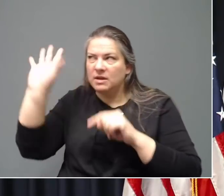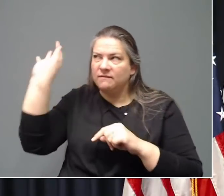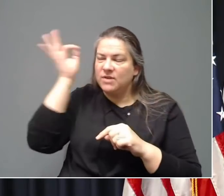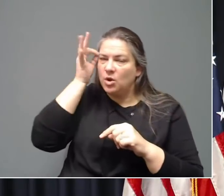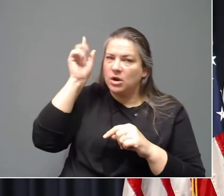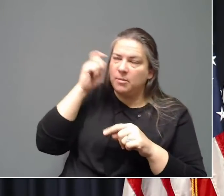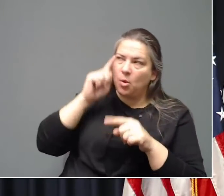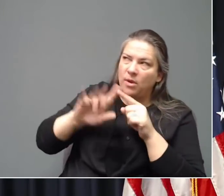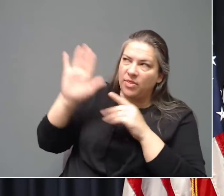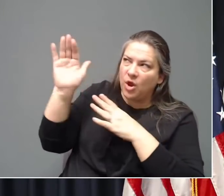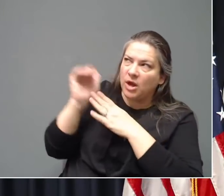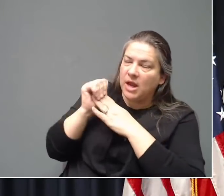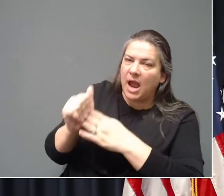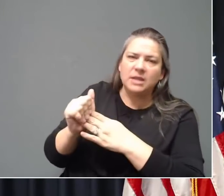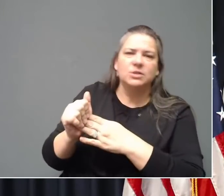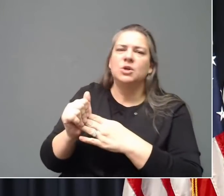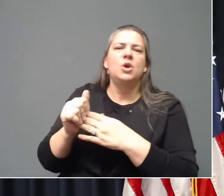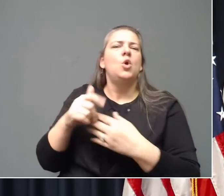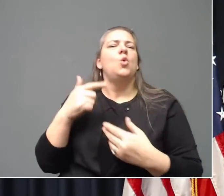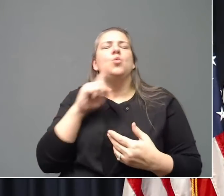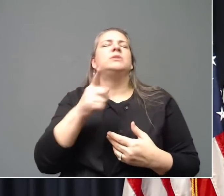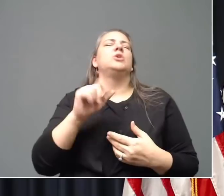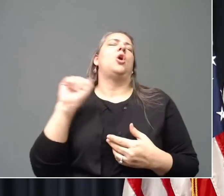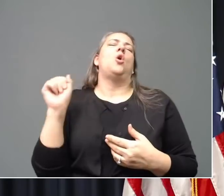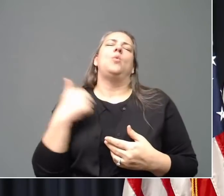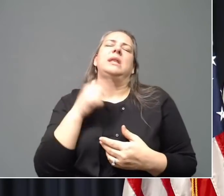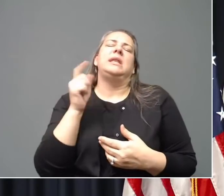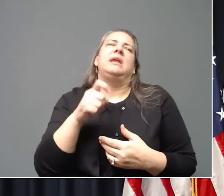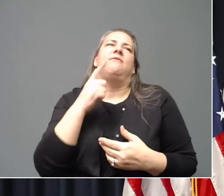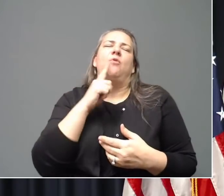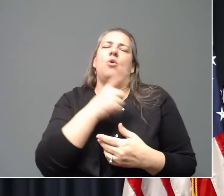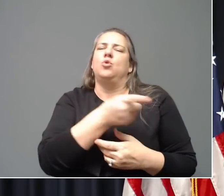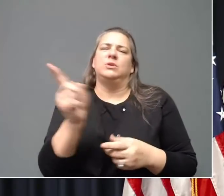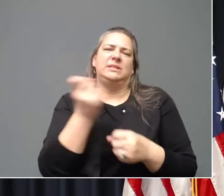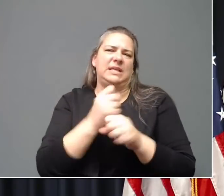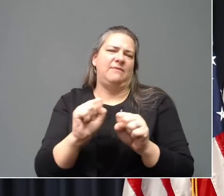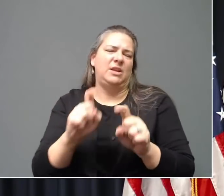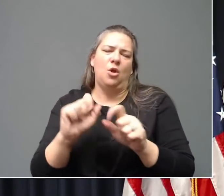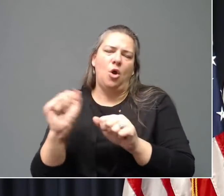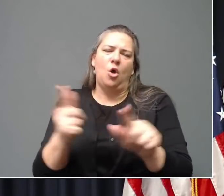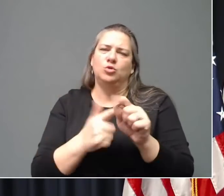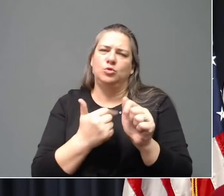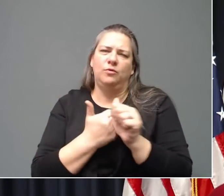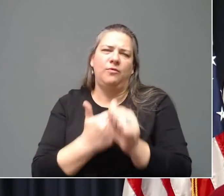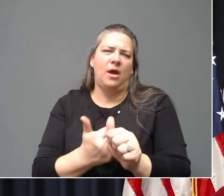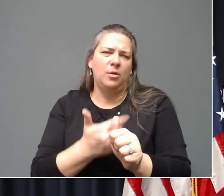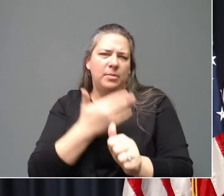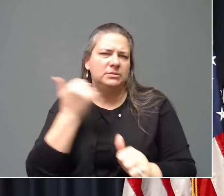own safety. We need everybody doing it. Karen Czar from WUKY.